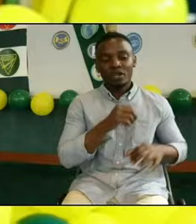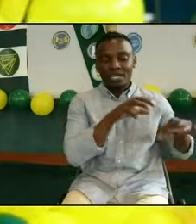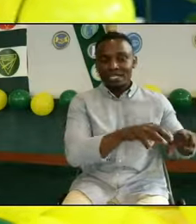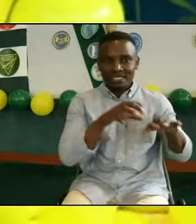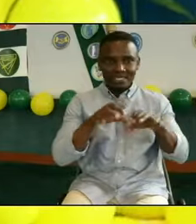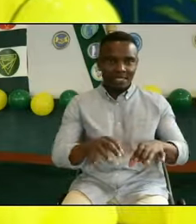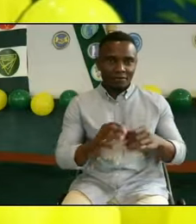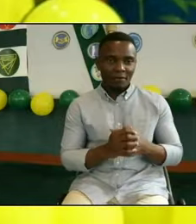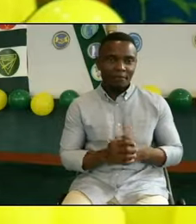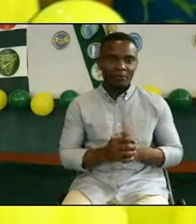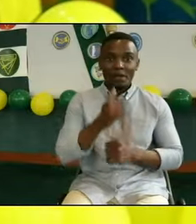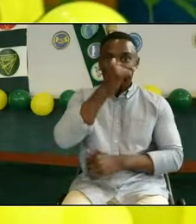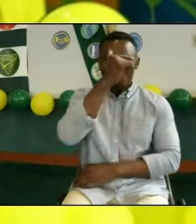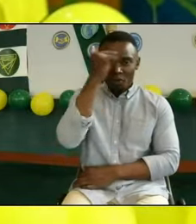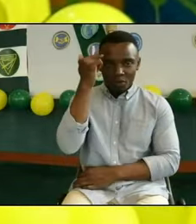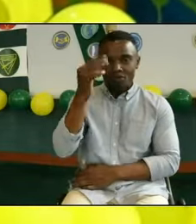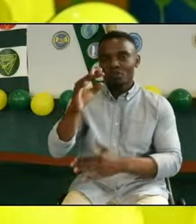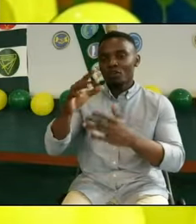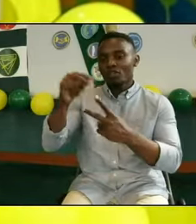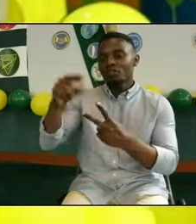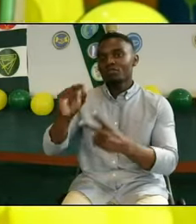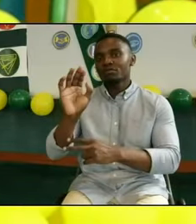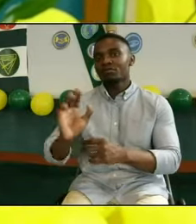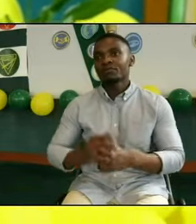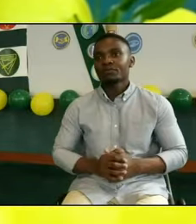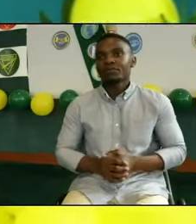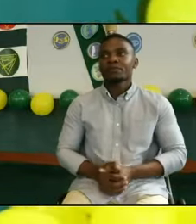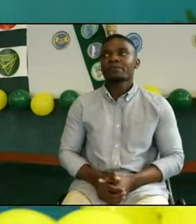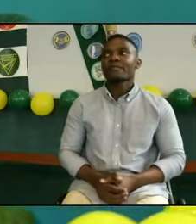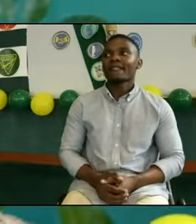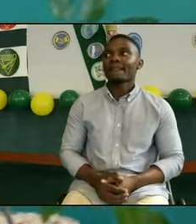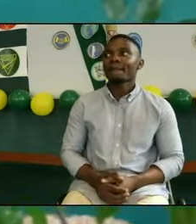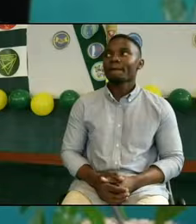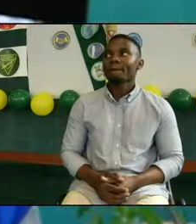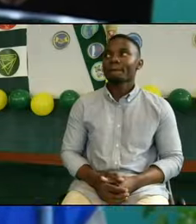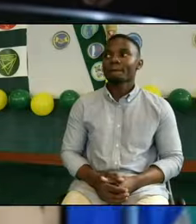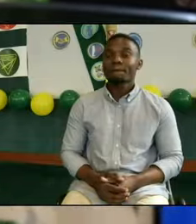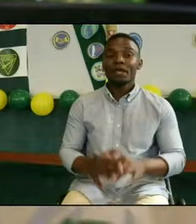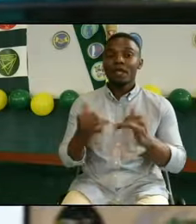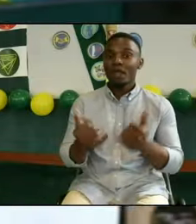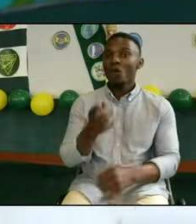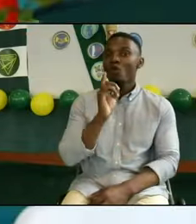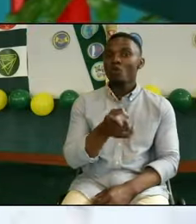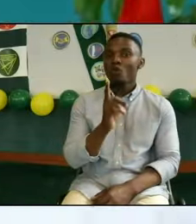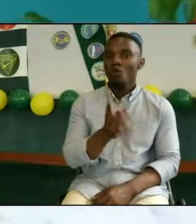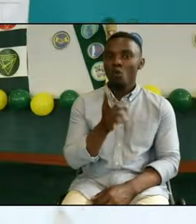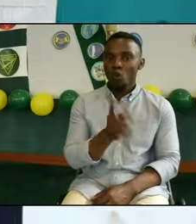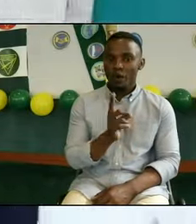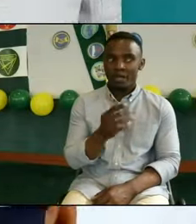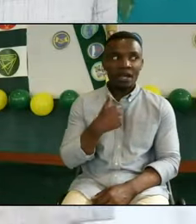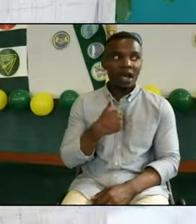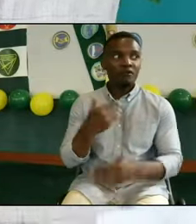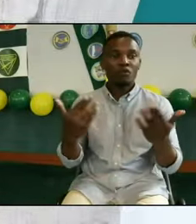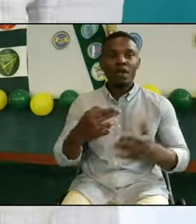what? Choices. Now let me run so that time don't catch me. The warning in Hebrews chapter